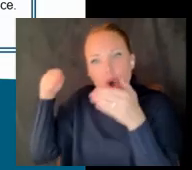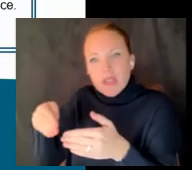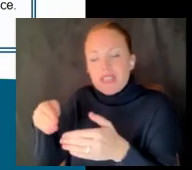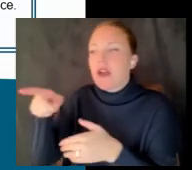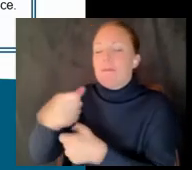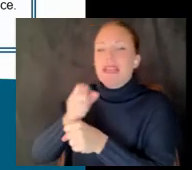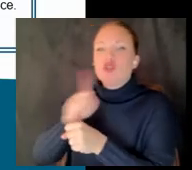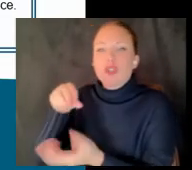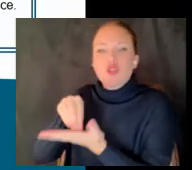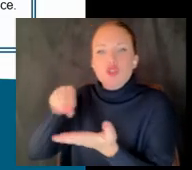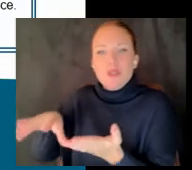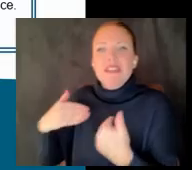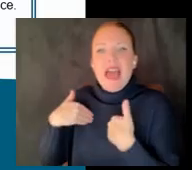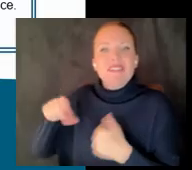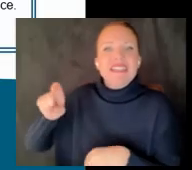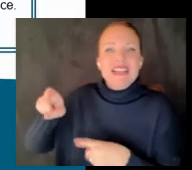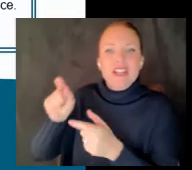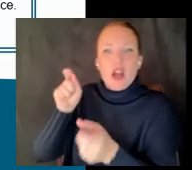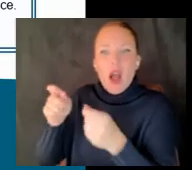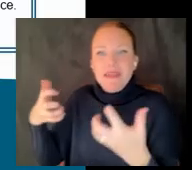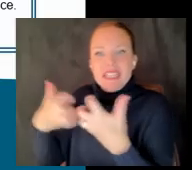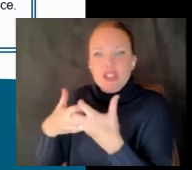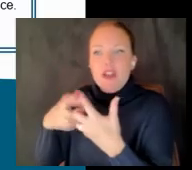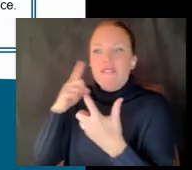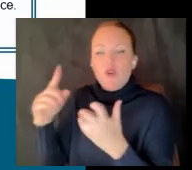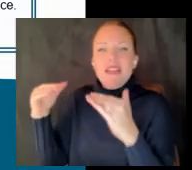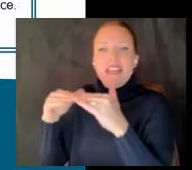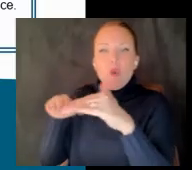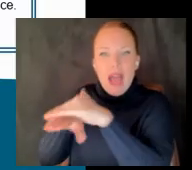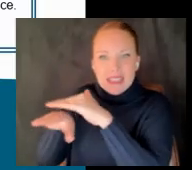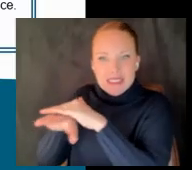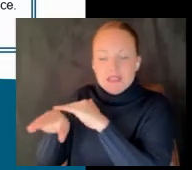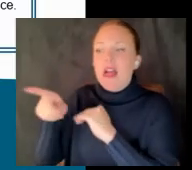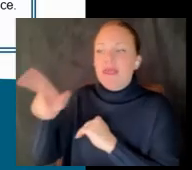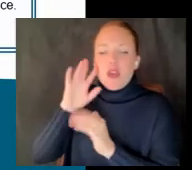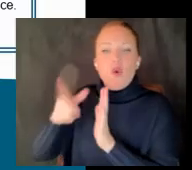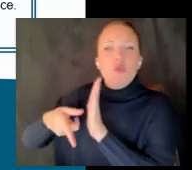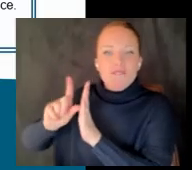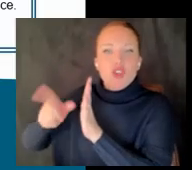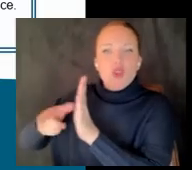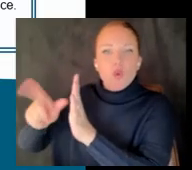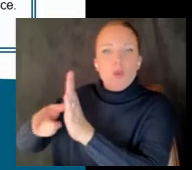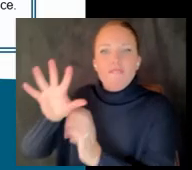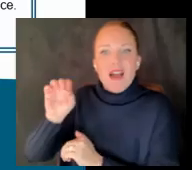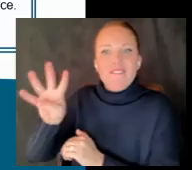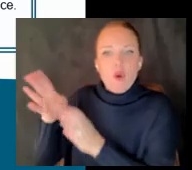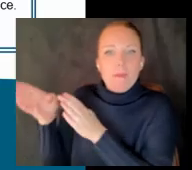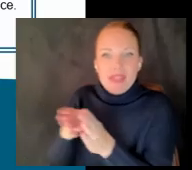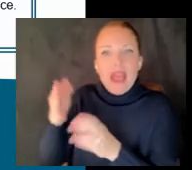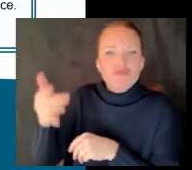receiving the necessary accommodations for equal access through regular reviews of the Section 504 plan.